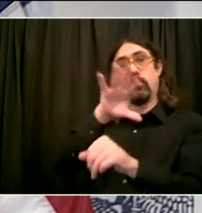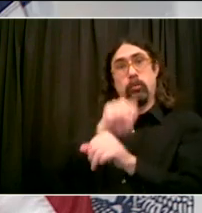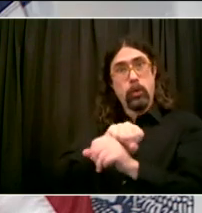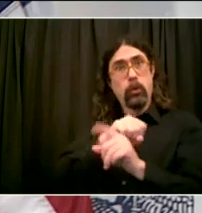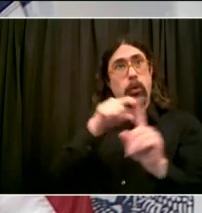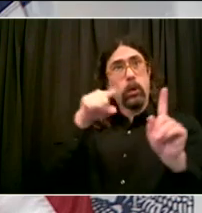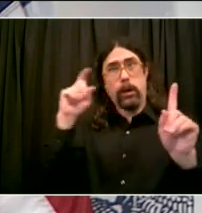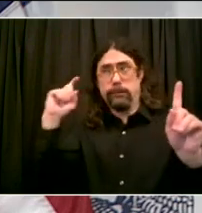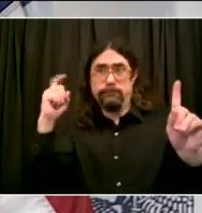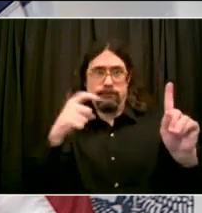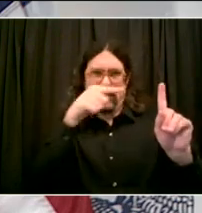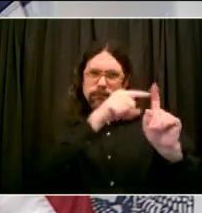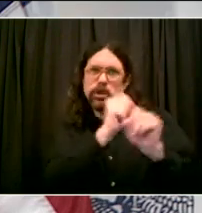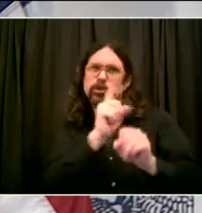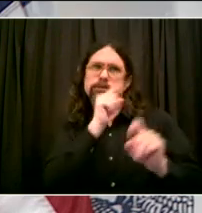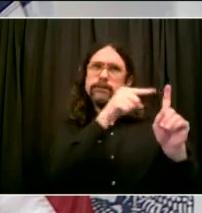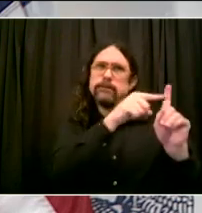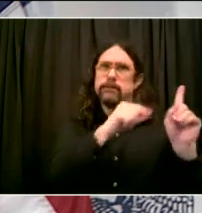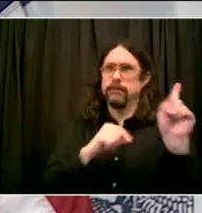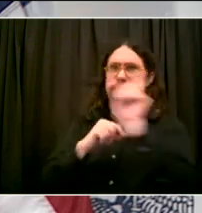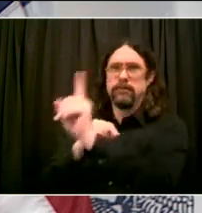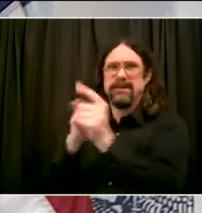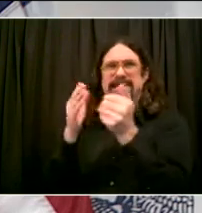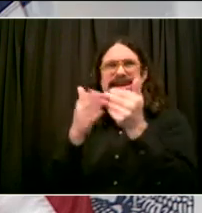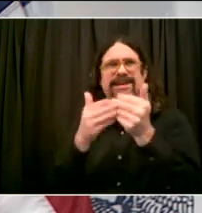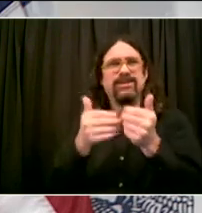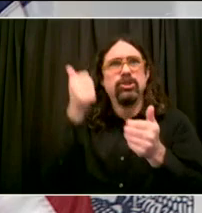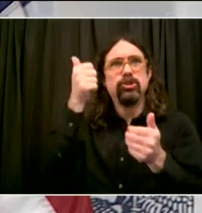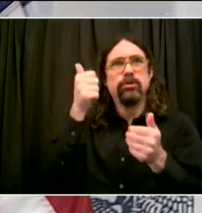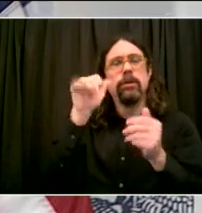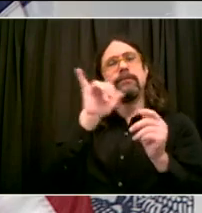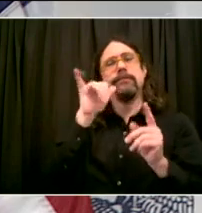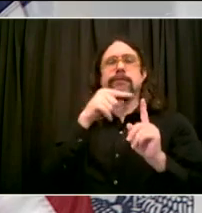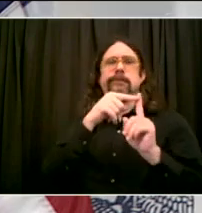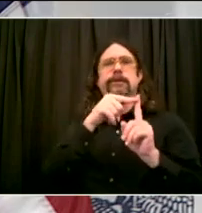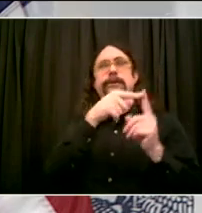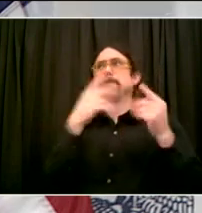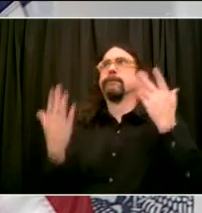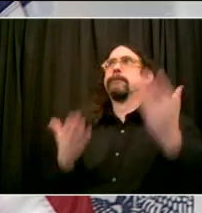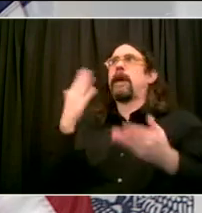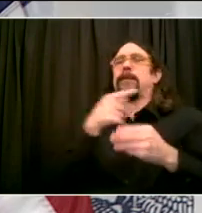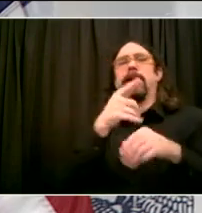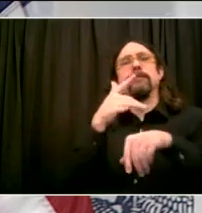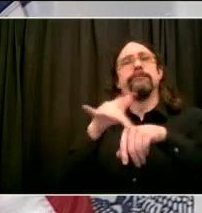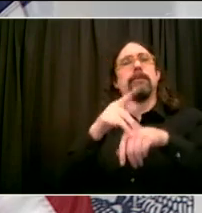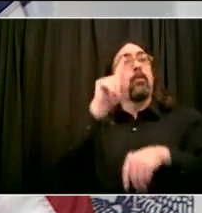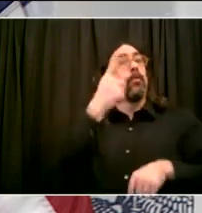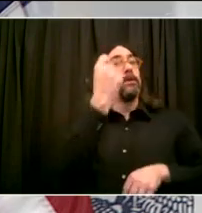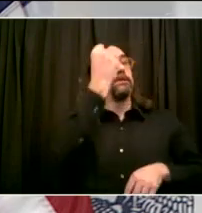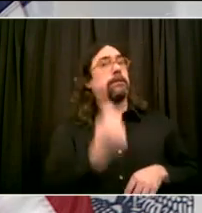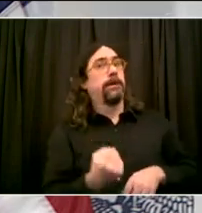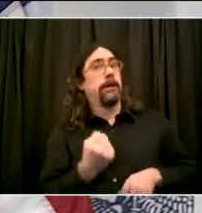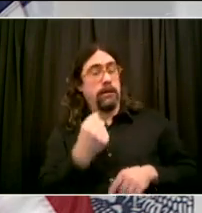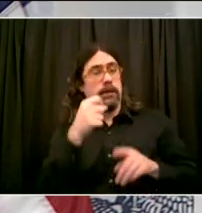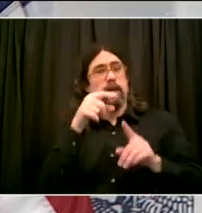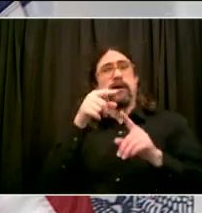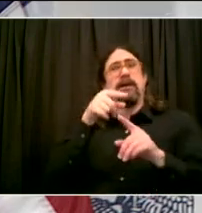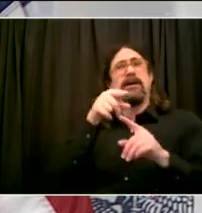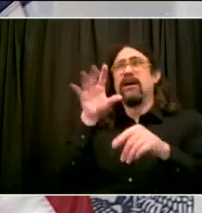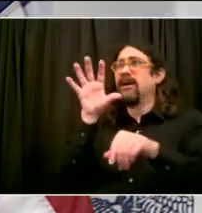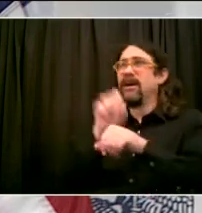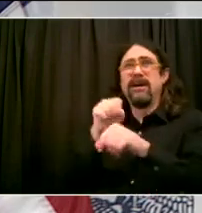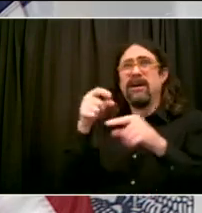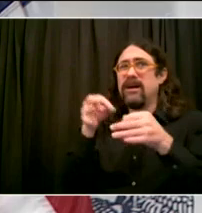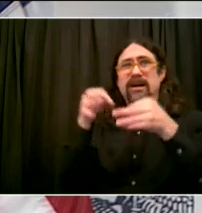Health? A very, very good question. And again, yes, there is, and I'll turn to Dr. Katz and Dr. Choksi to